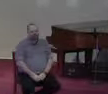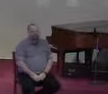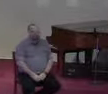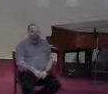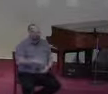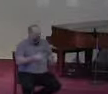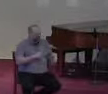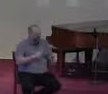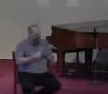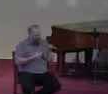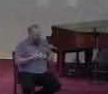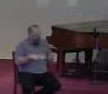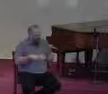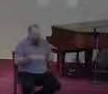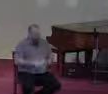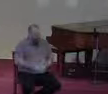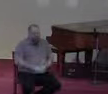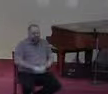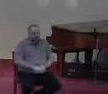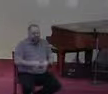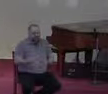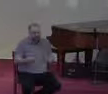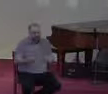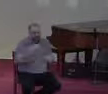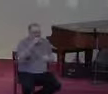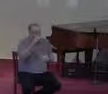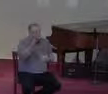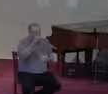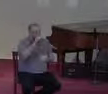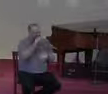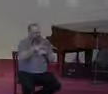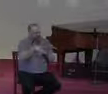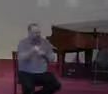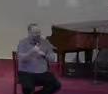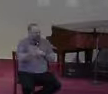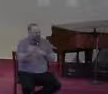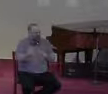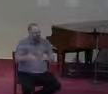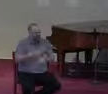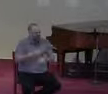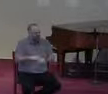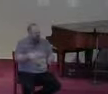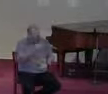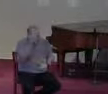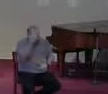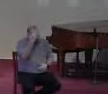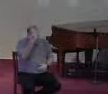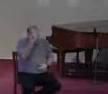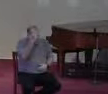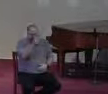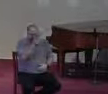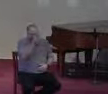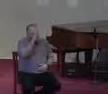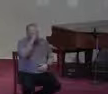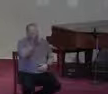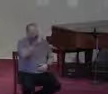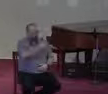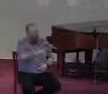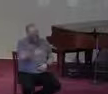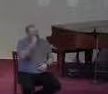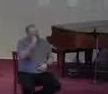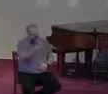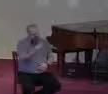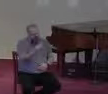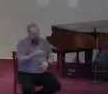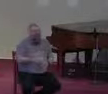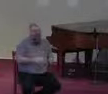What do you mean? Well, God doesn't send anybody to hell. Did you know God didn't create hell for you? He